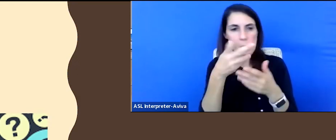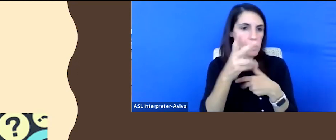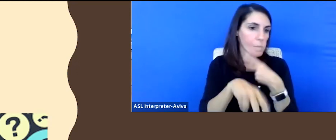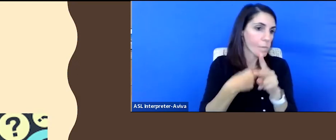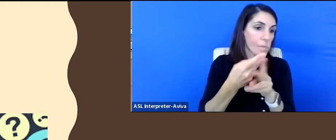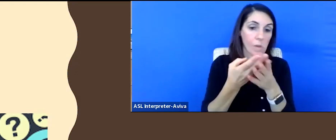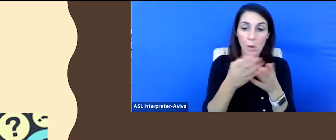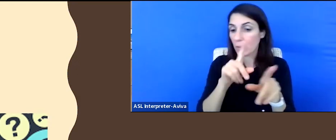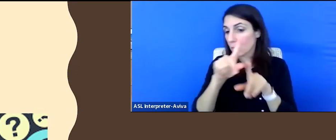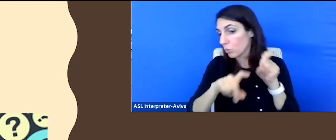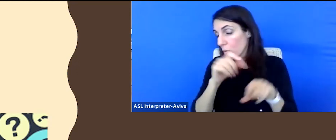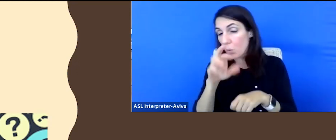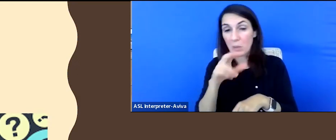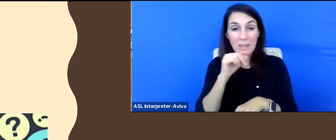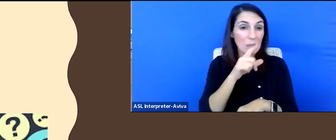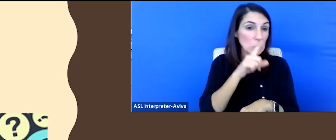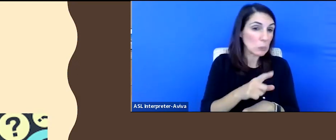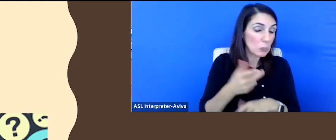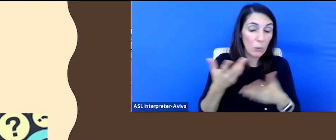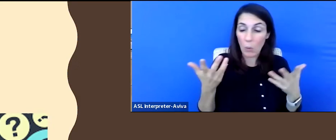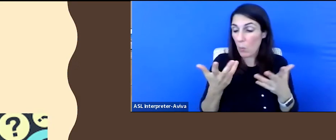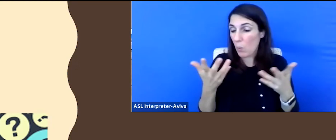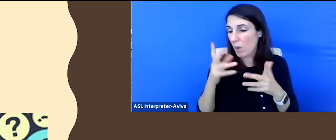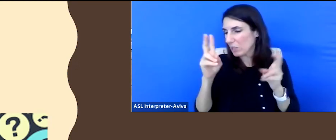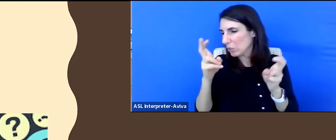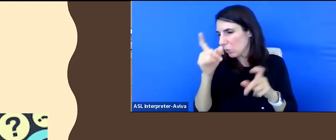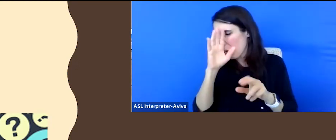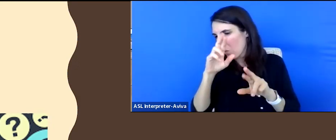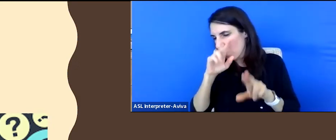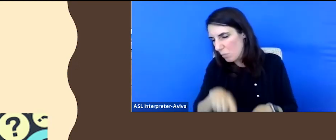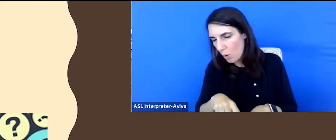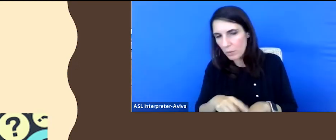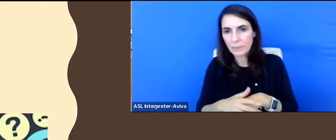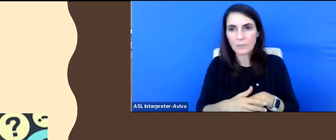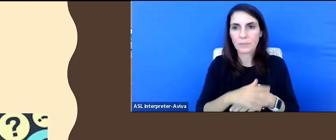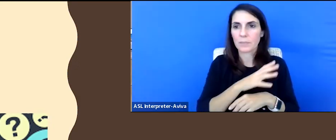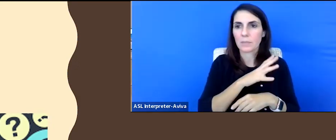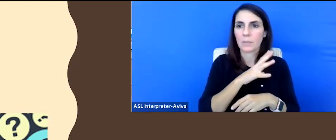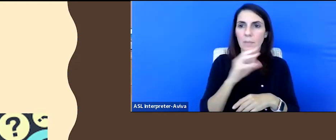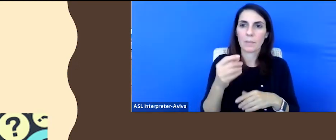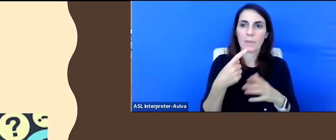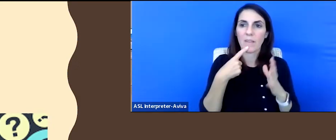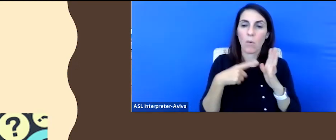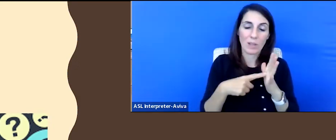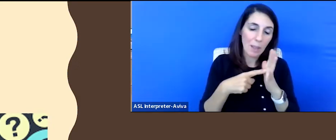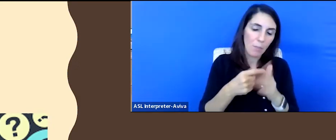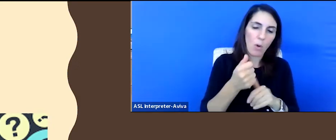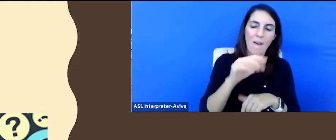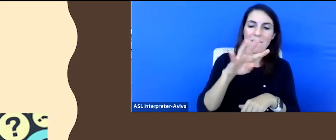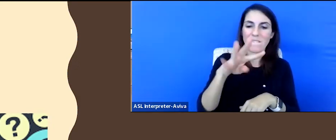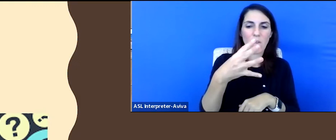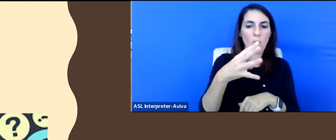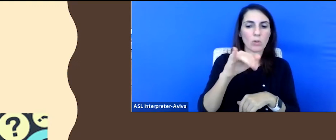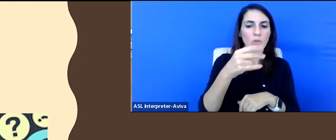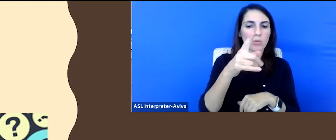questions or not sure which issue you're reporting. In the example of the 4th of July parade,